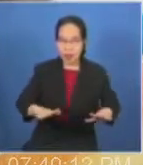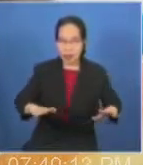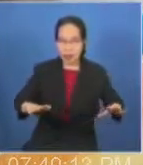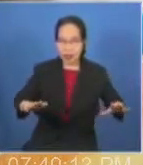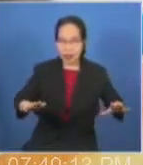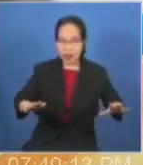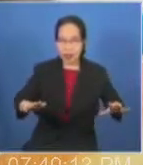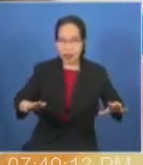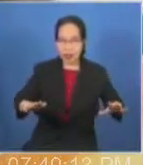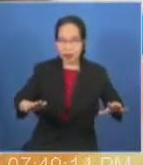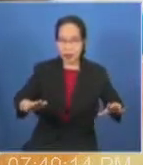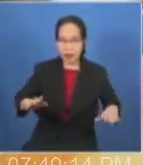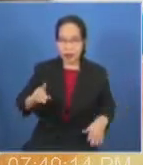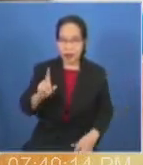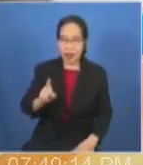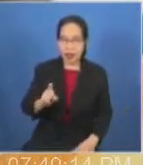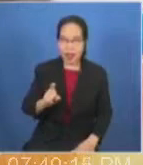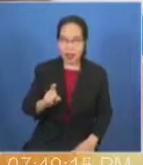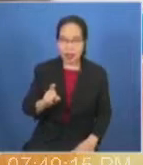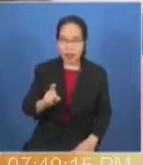youngsters.